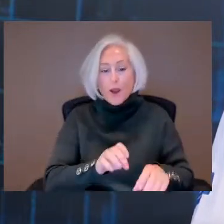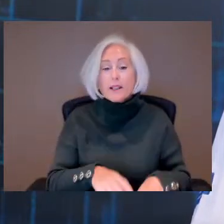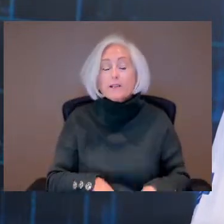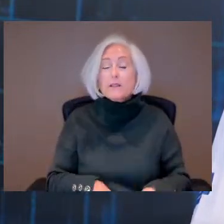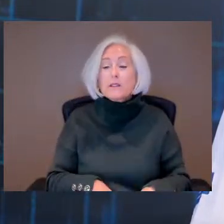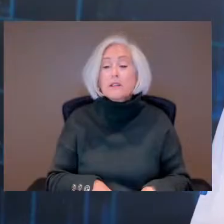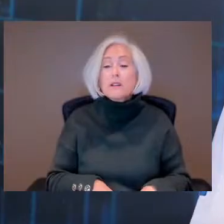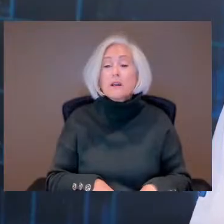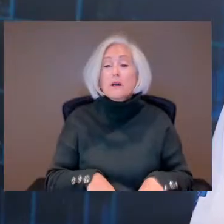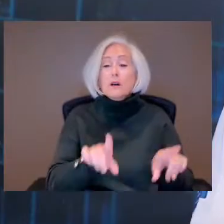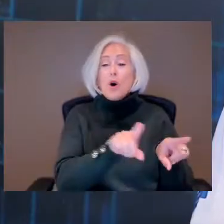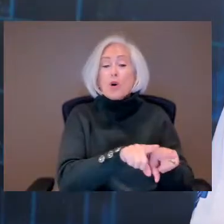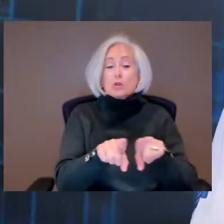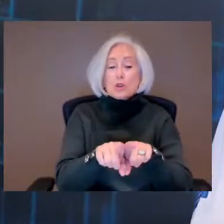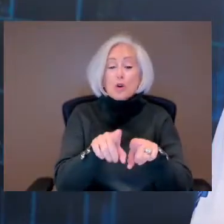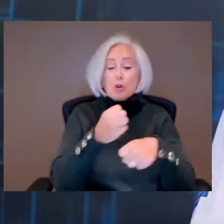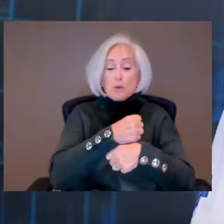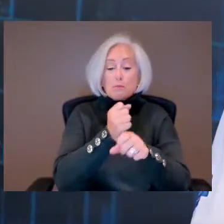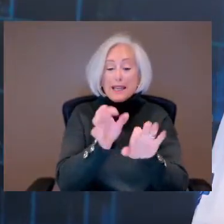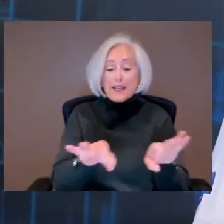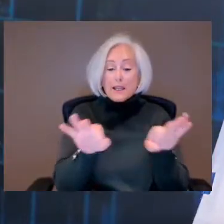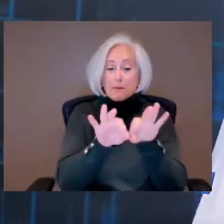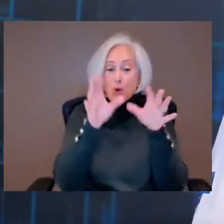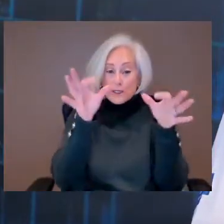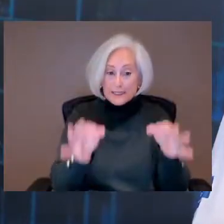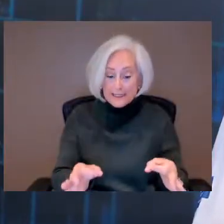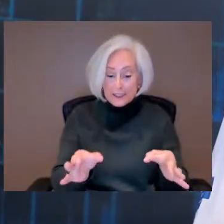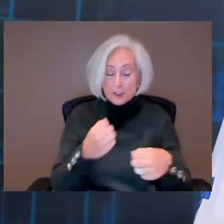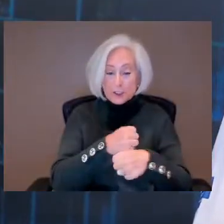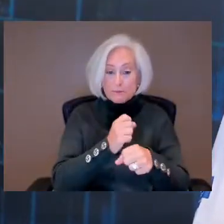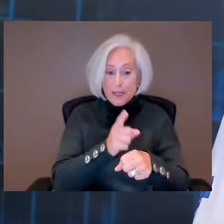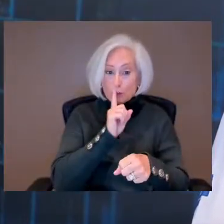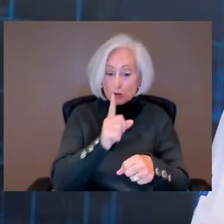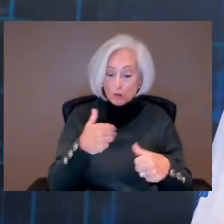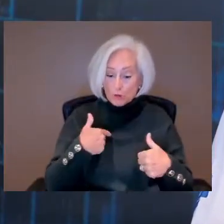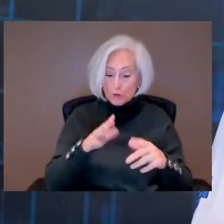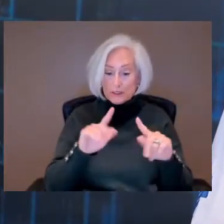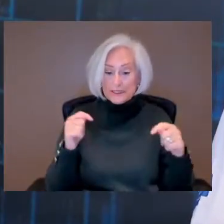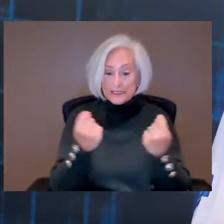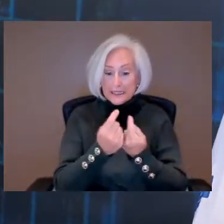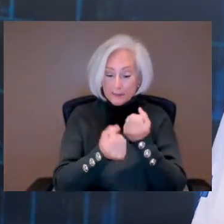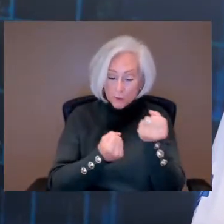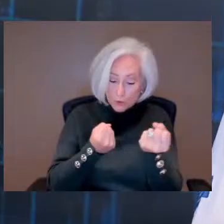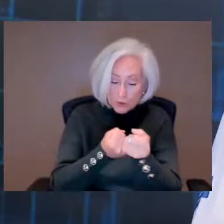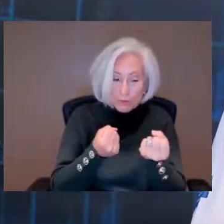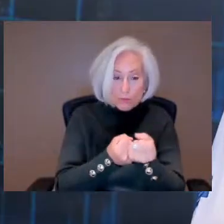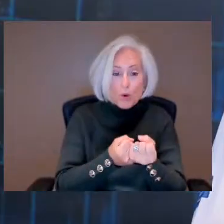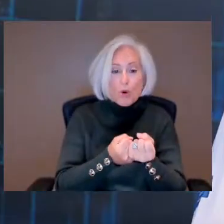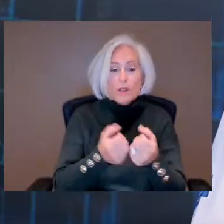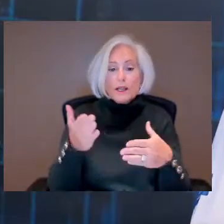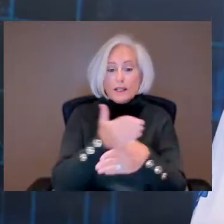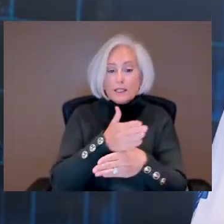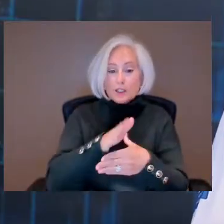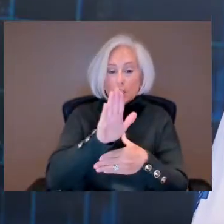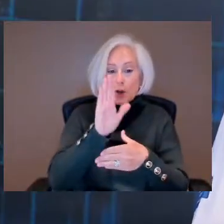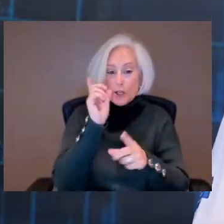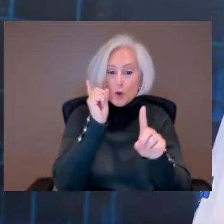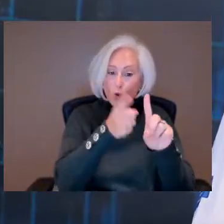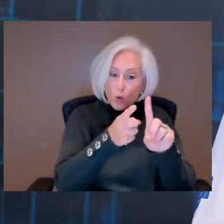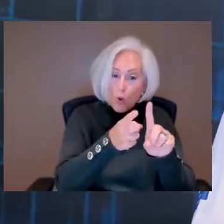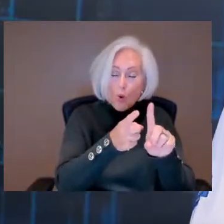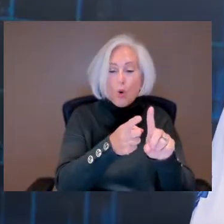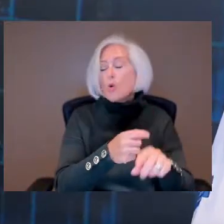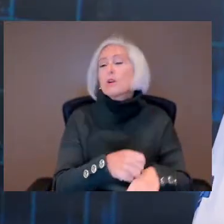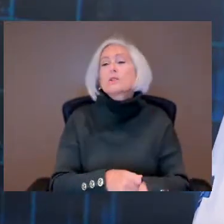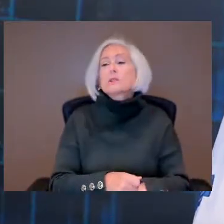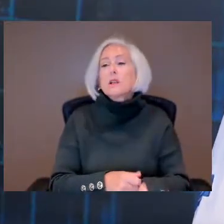you have a team that supports you, and like Dr. Thomas was saying, sharing those goals with them, and then we work together with our patients to do